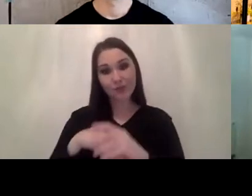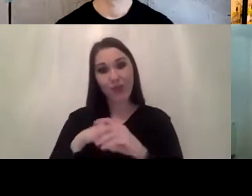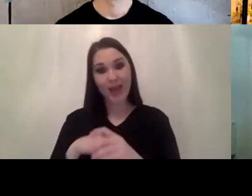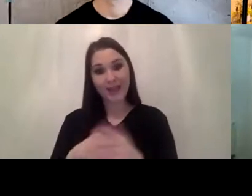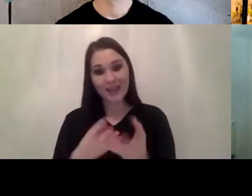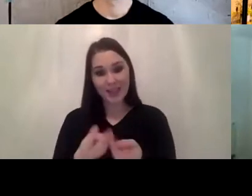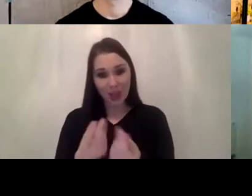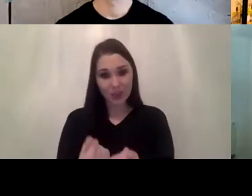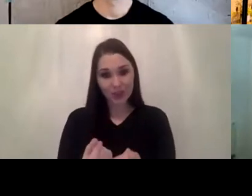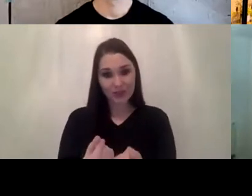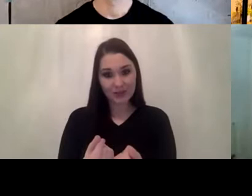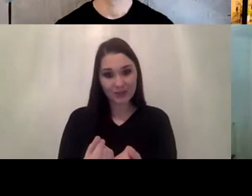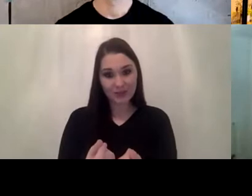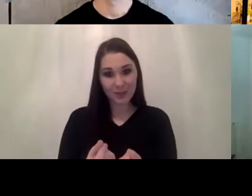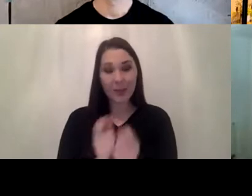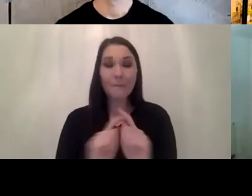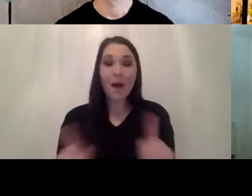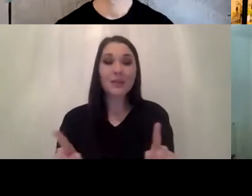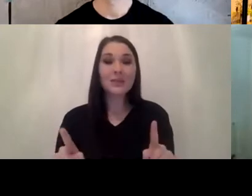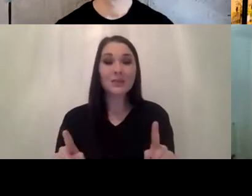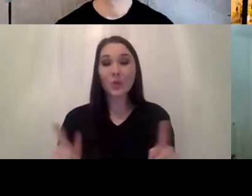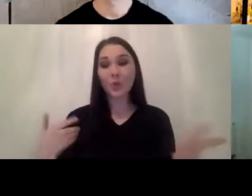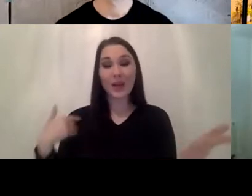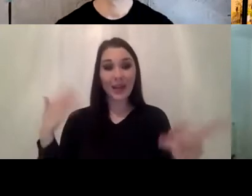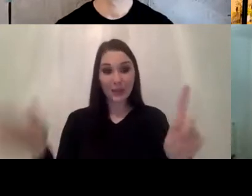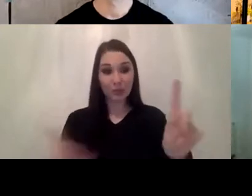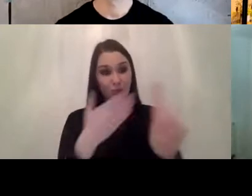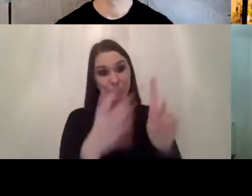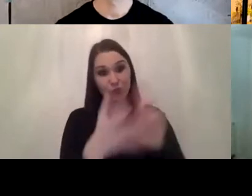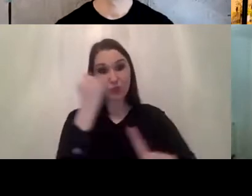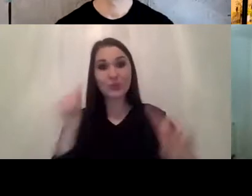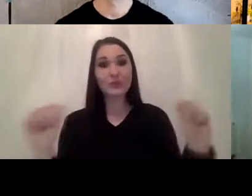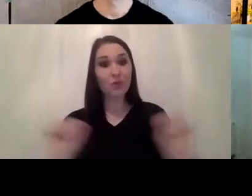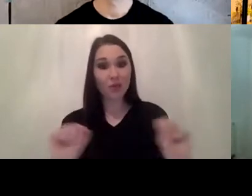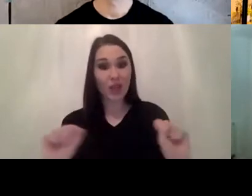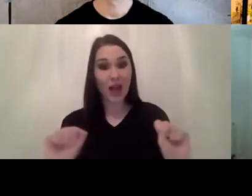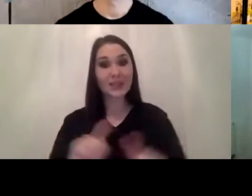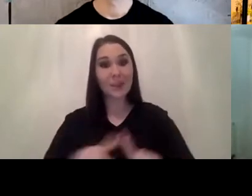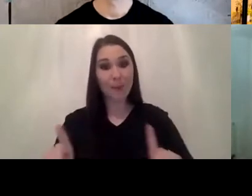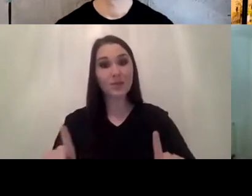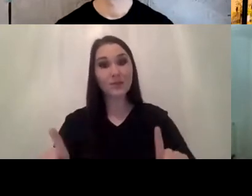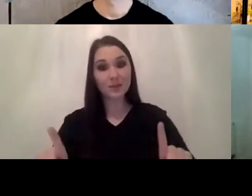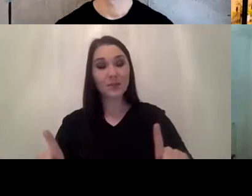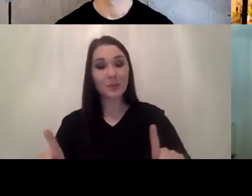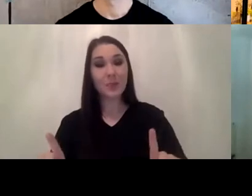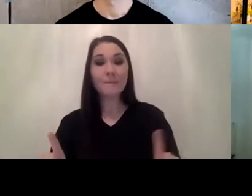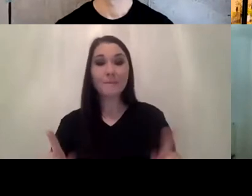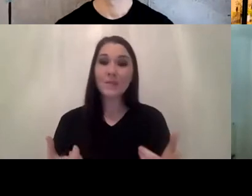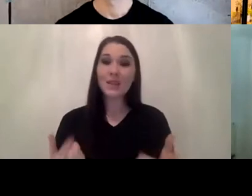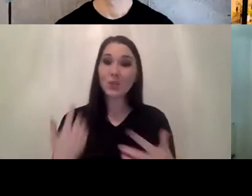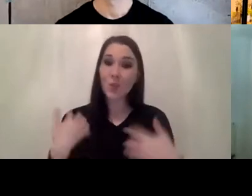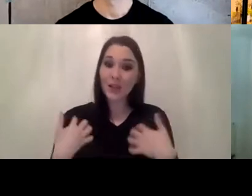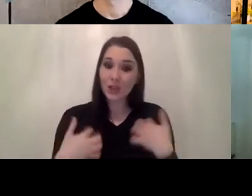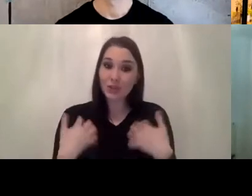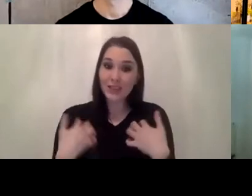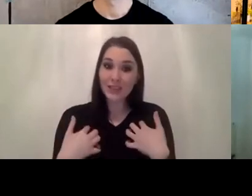But not that we got there, but I think that improvements and movements that are happening is quite interesting, that